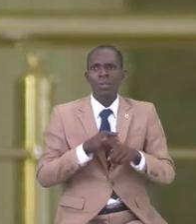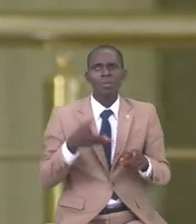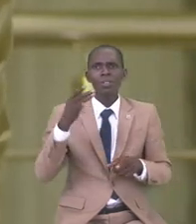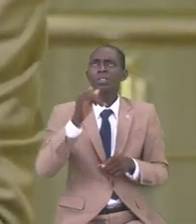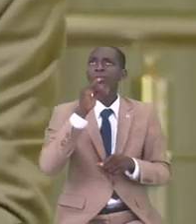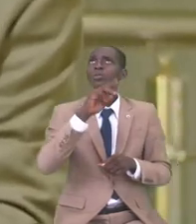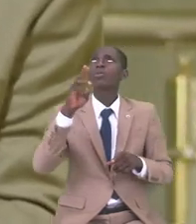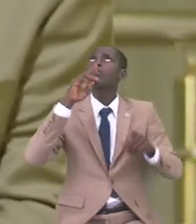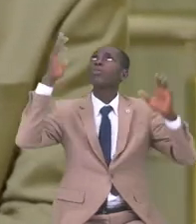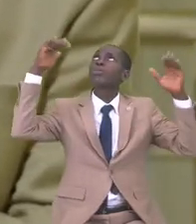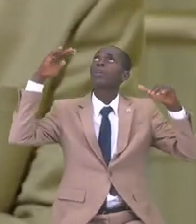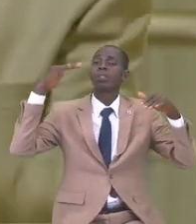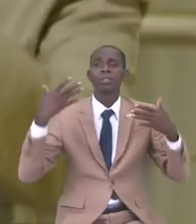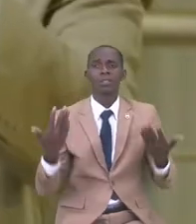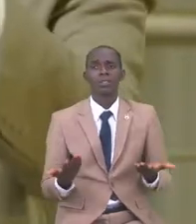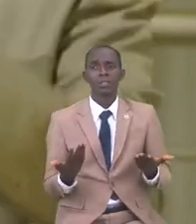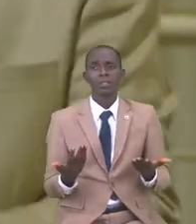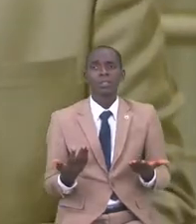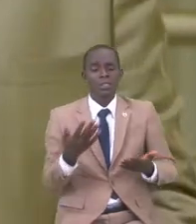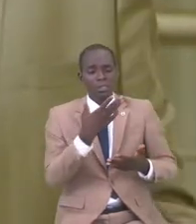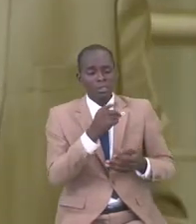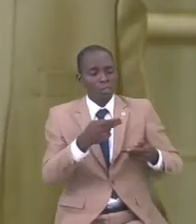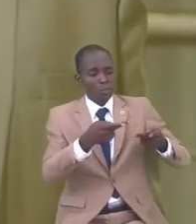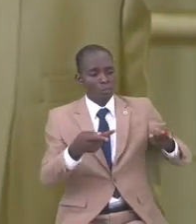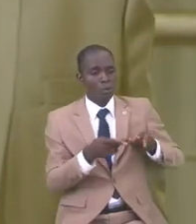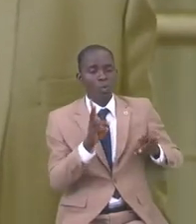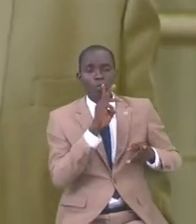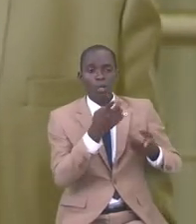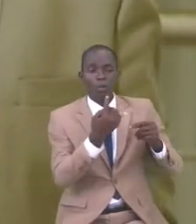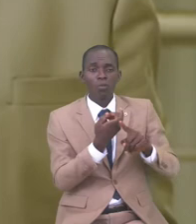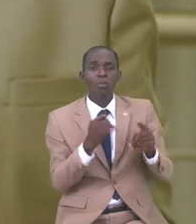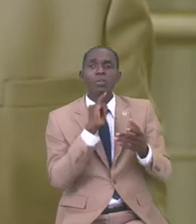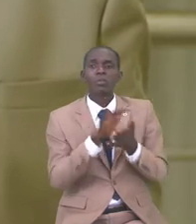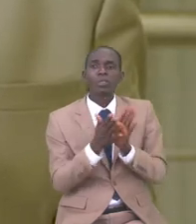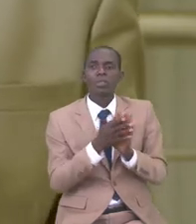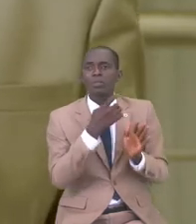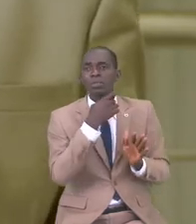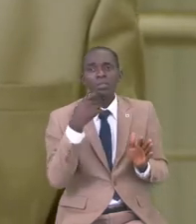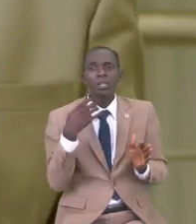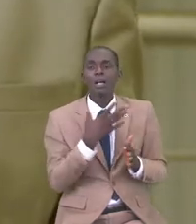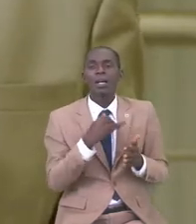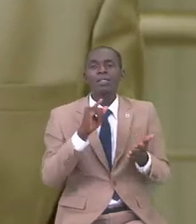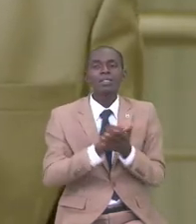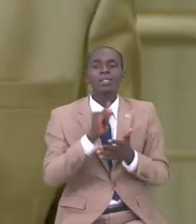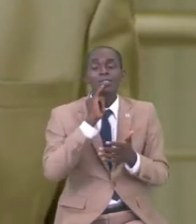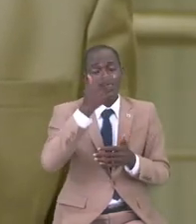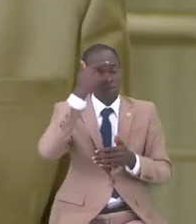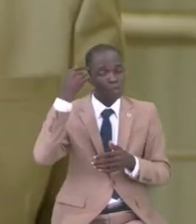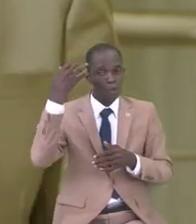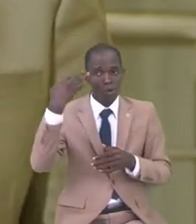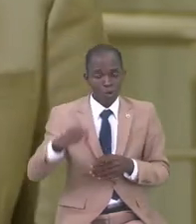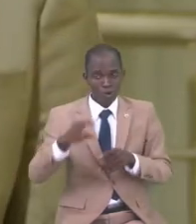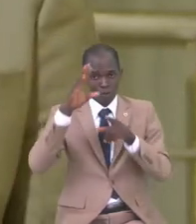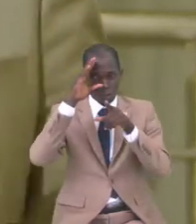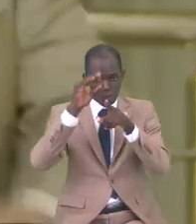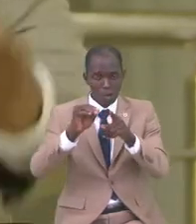The source is getting dry because, and this was the result of the prayer of